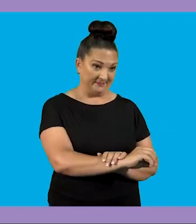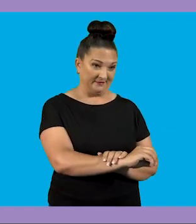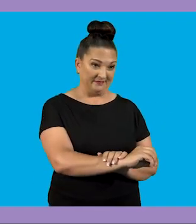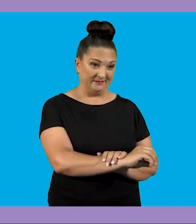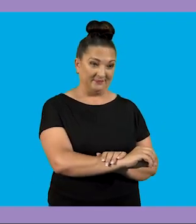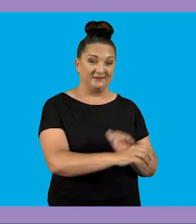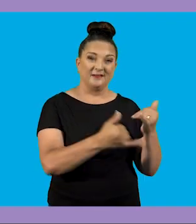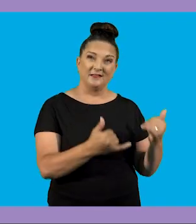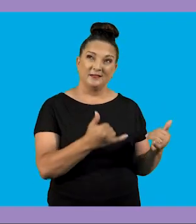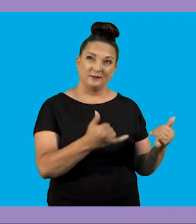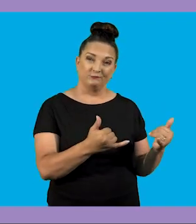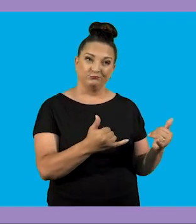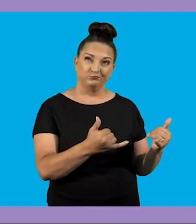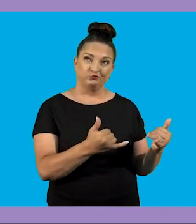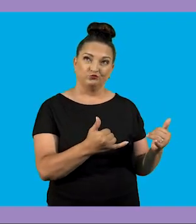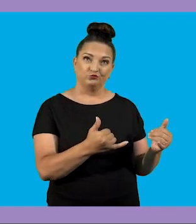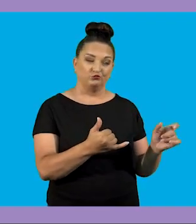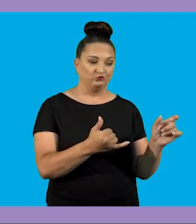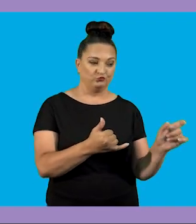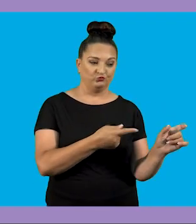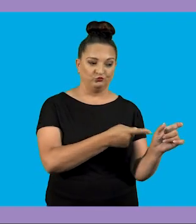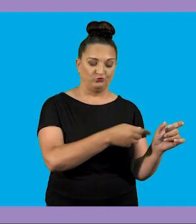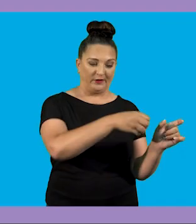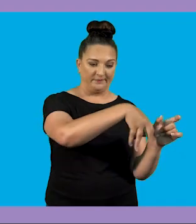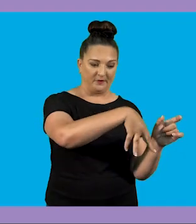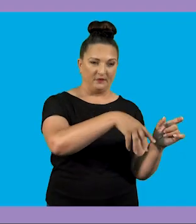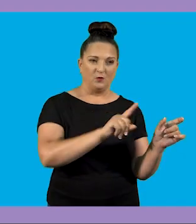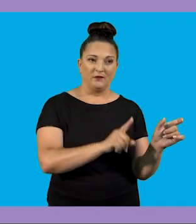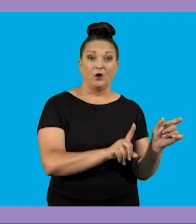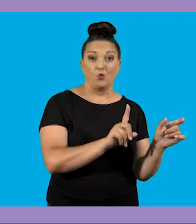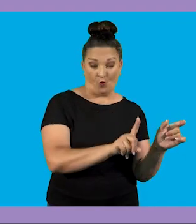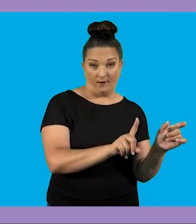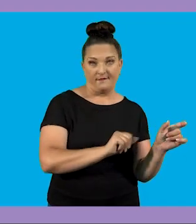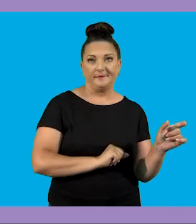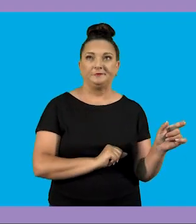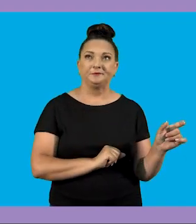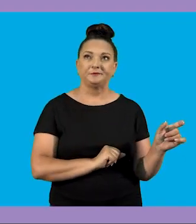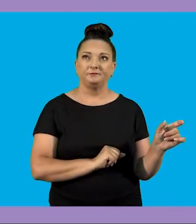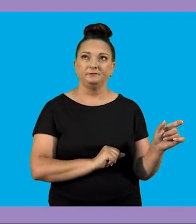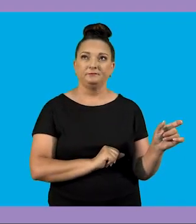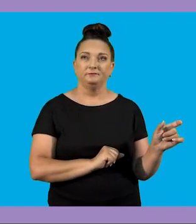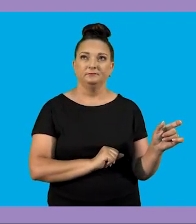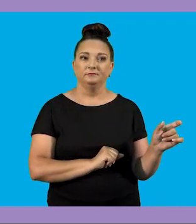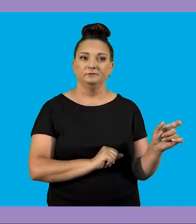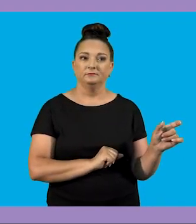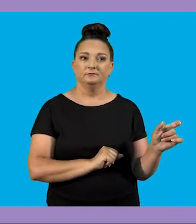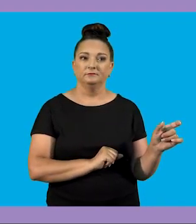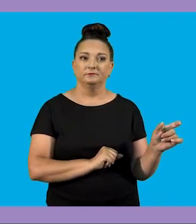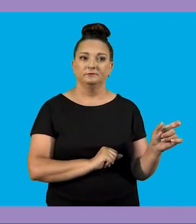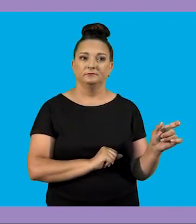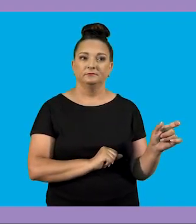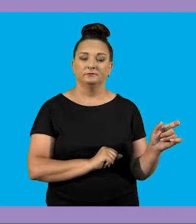so those factors can be now a 1 and a,